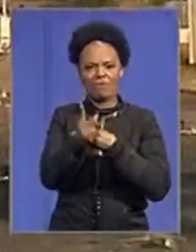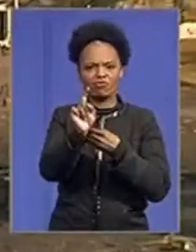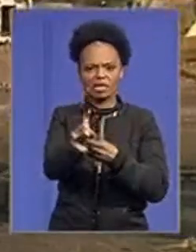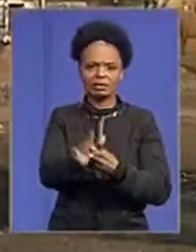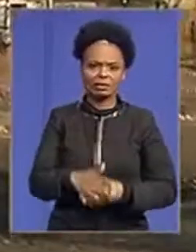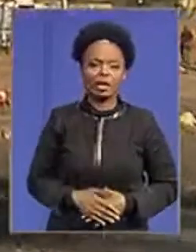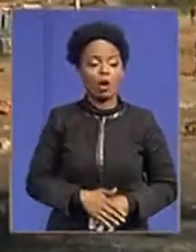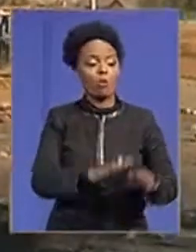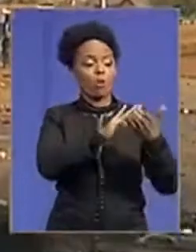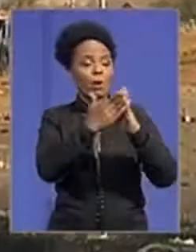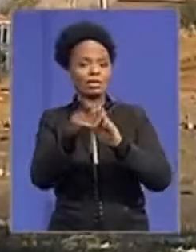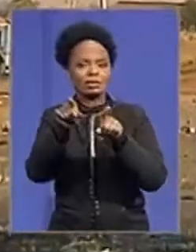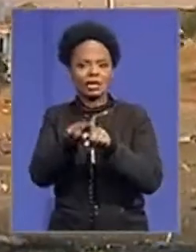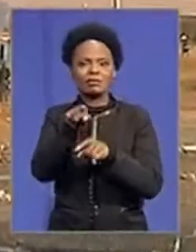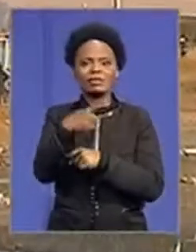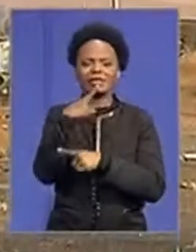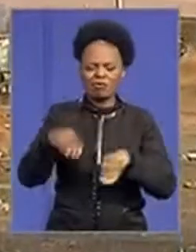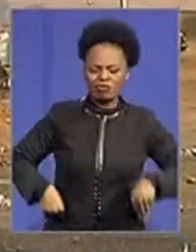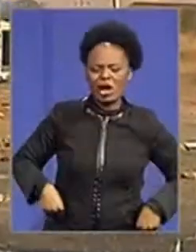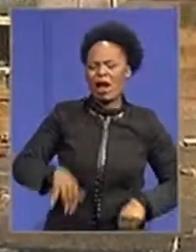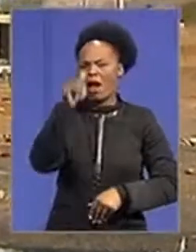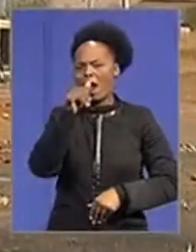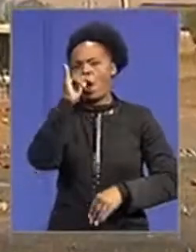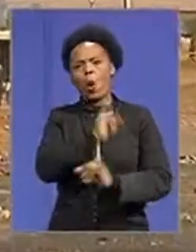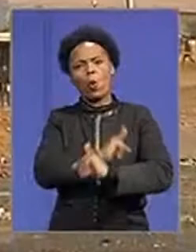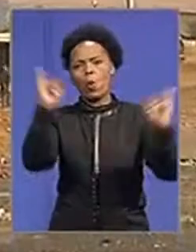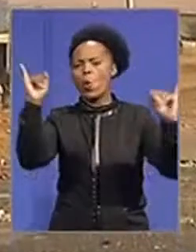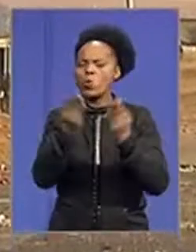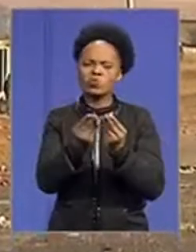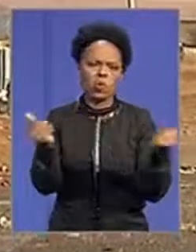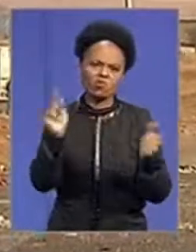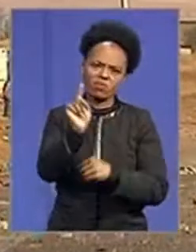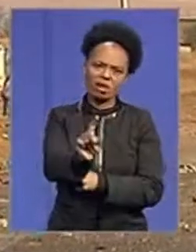babuete babata horibu boduli butluku tebebo haiketi mmona bufele.